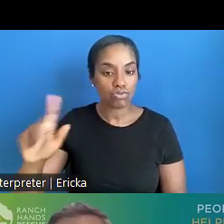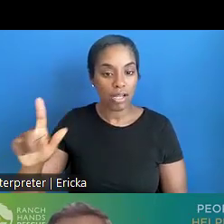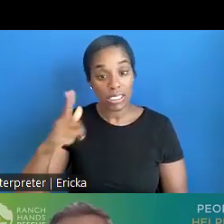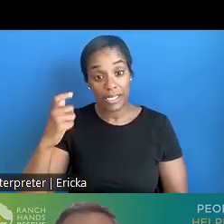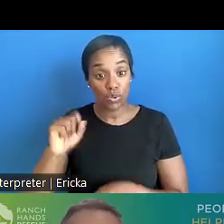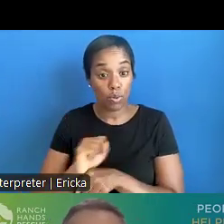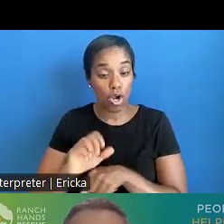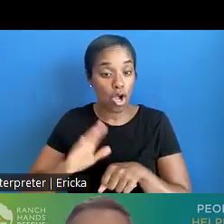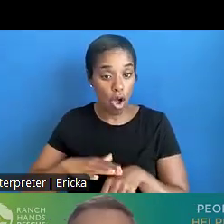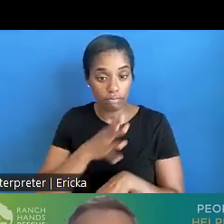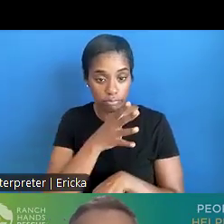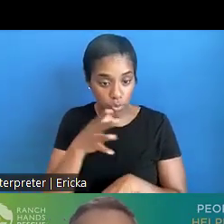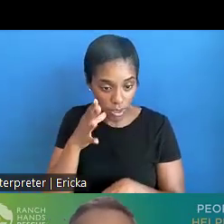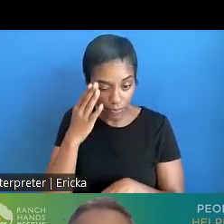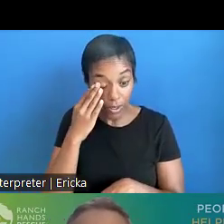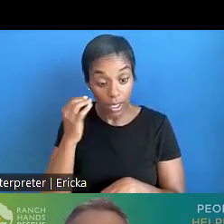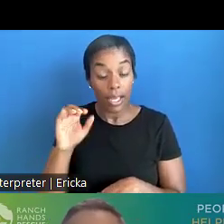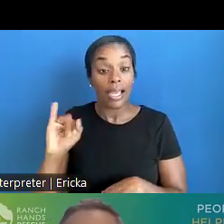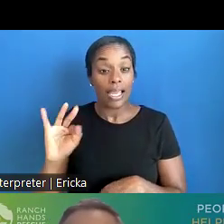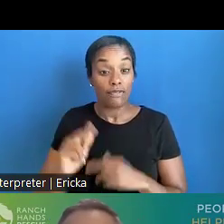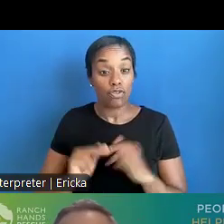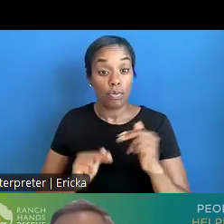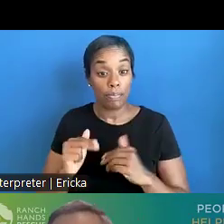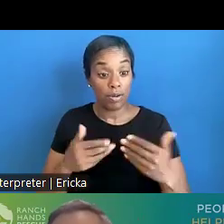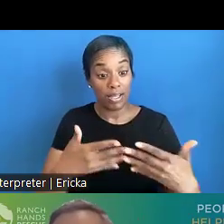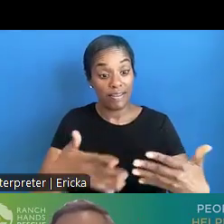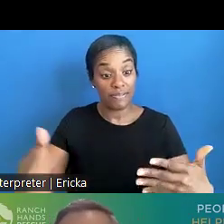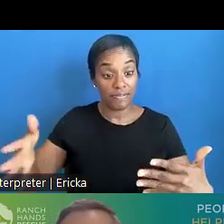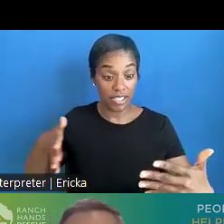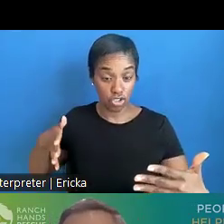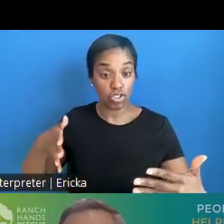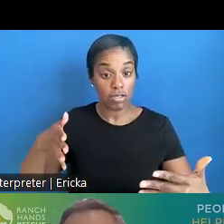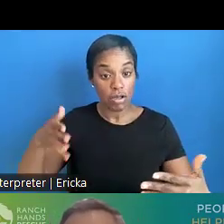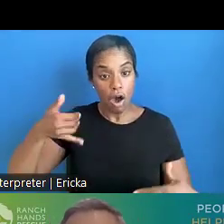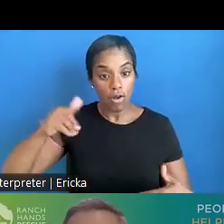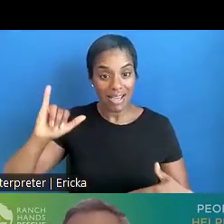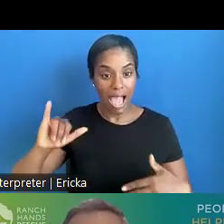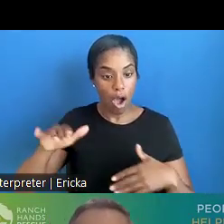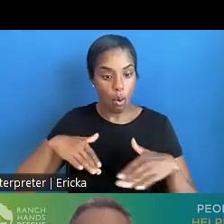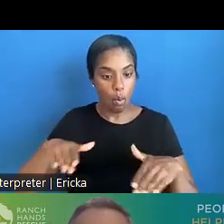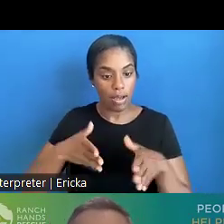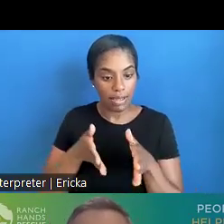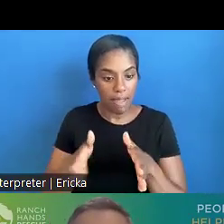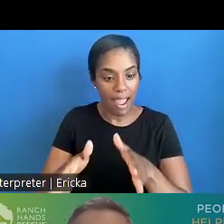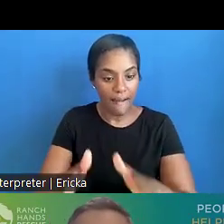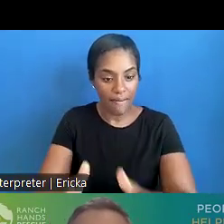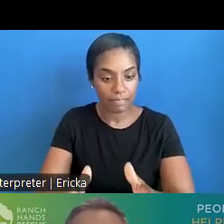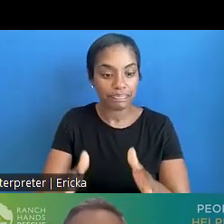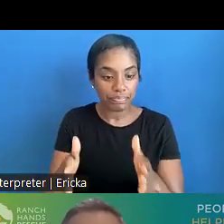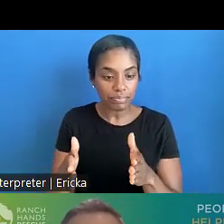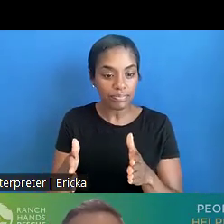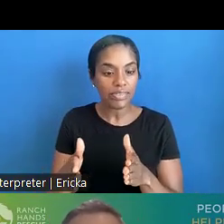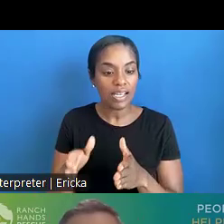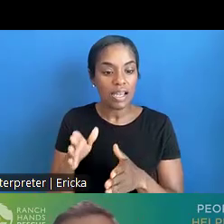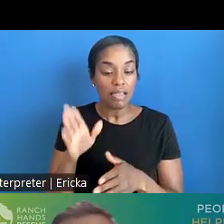a fence across a cow trail that leads to water, they will run into the fence and they will die. They will not find a new path. What you have